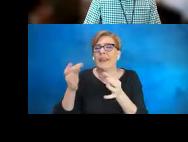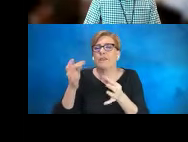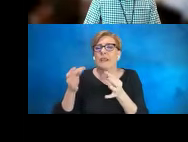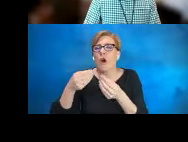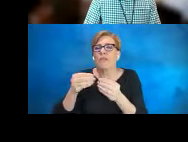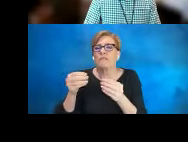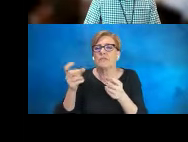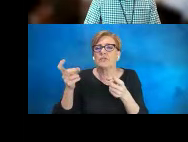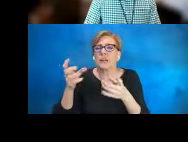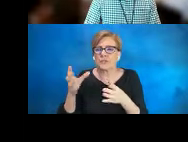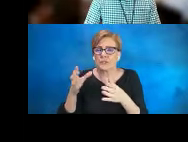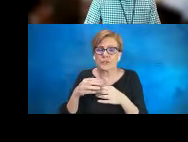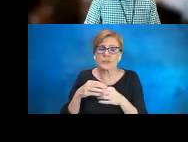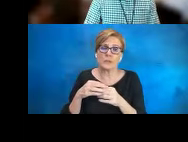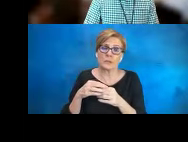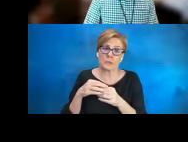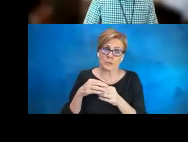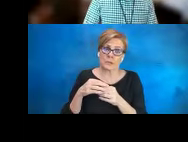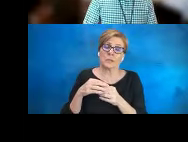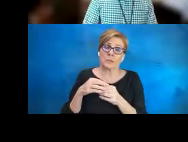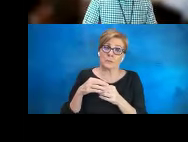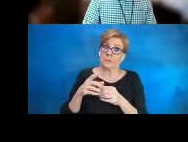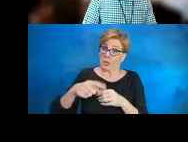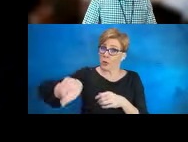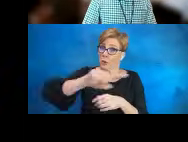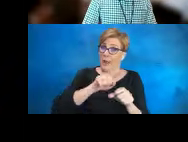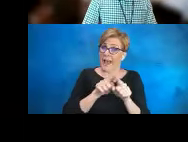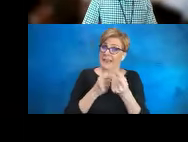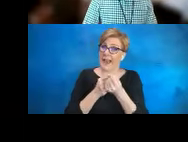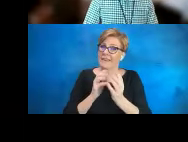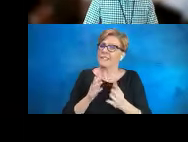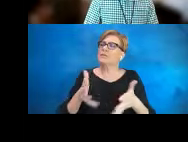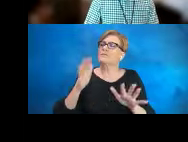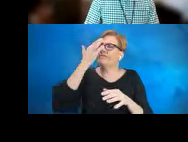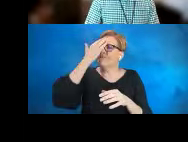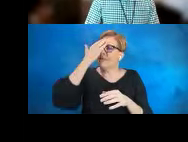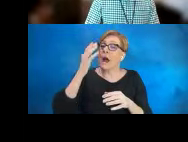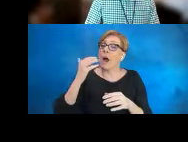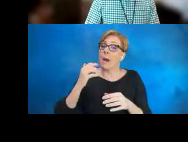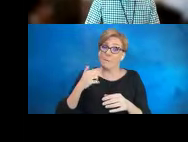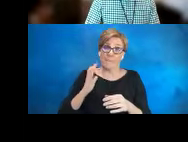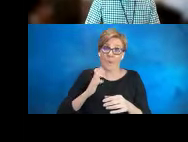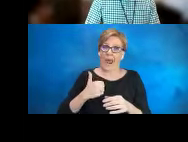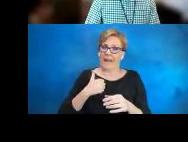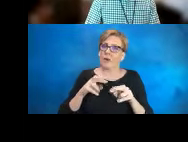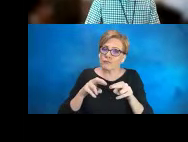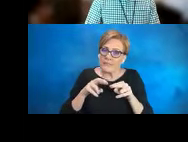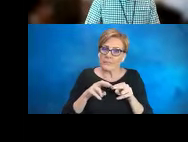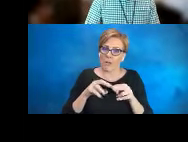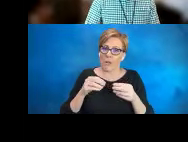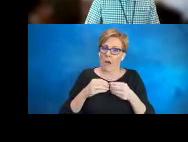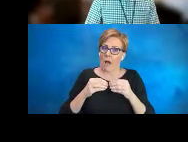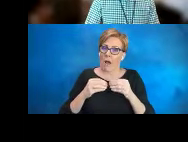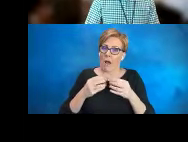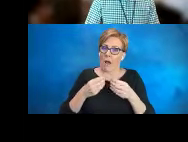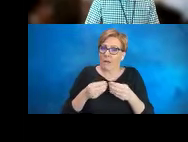now, as the advocates on the call will know, there used to be regional offices for hearings